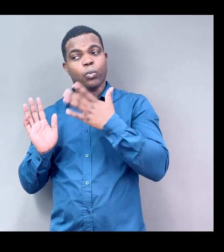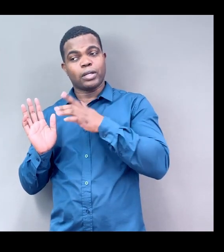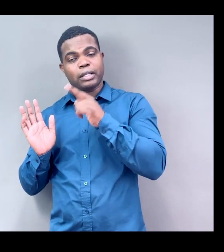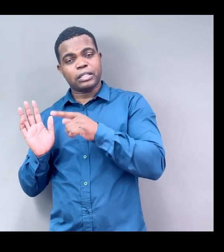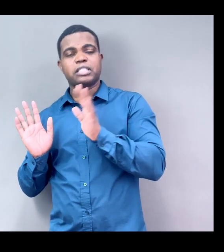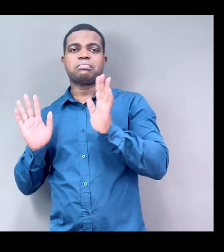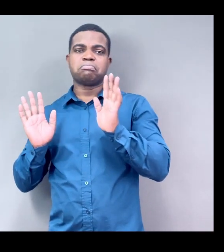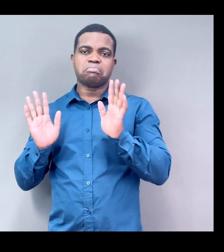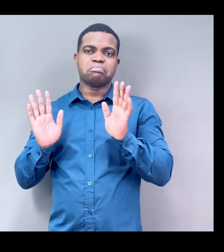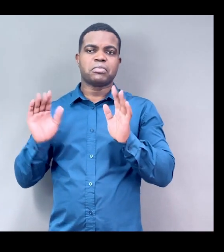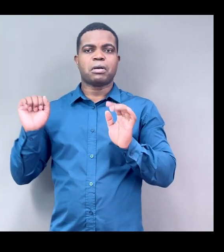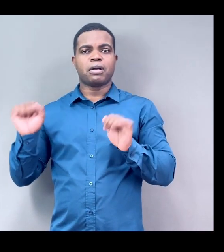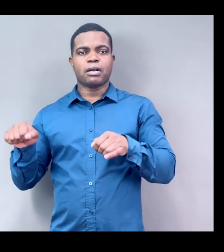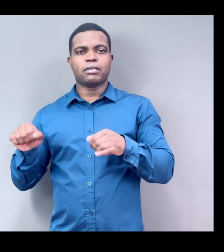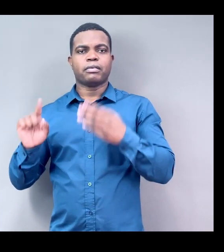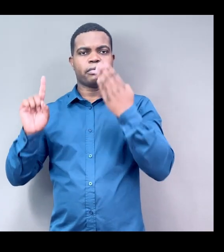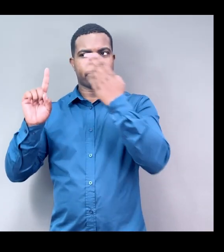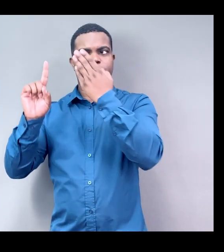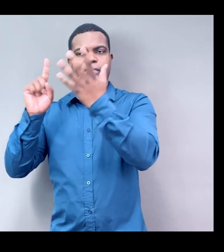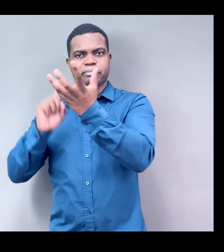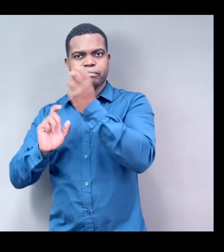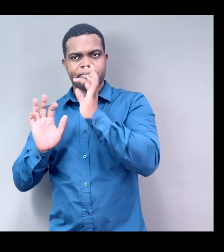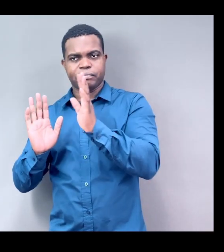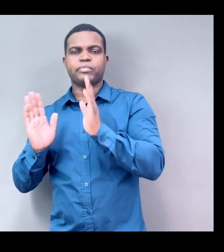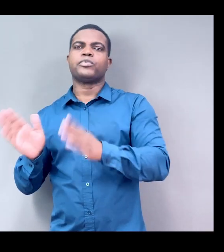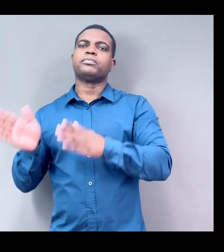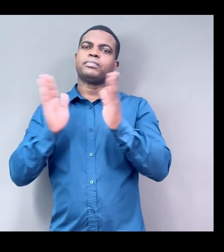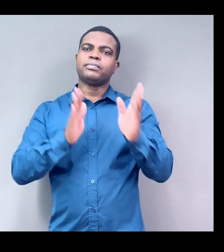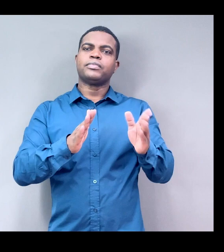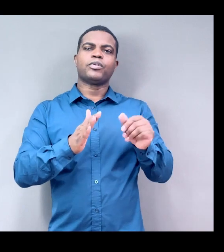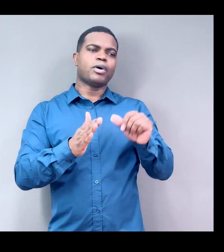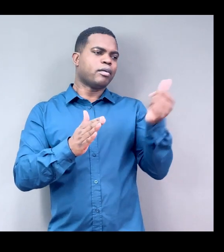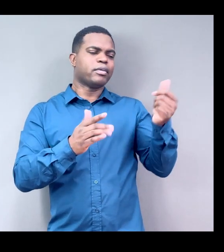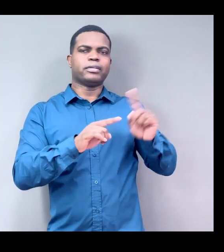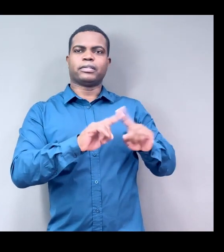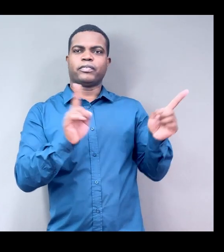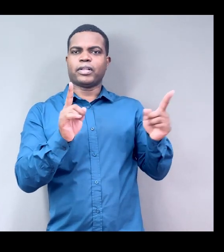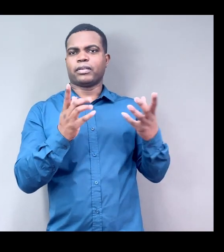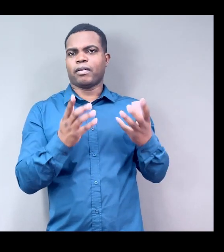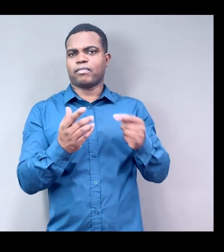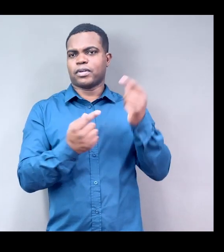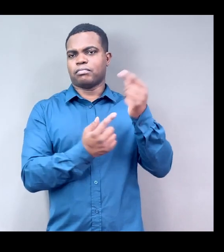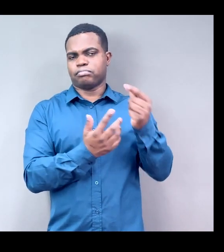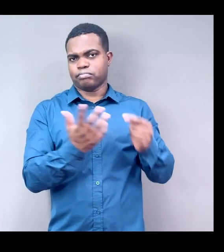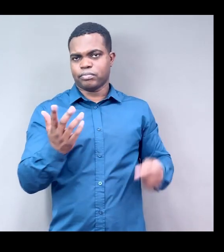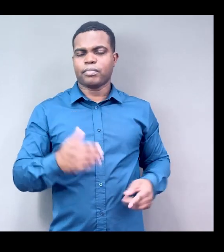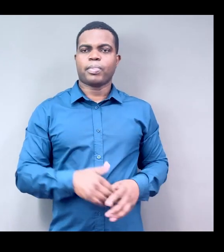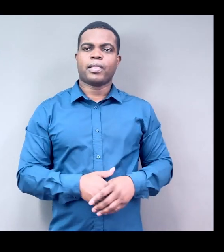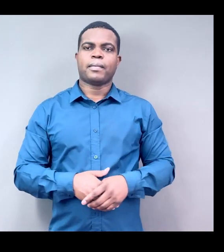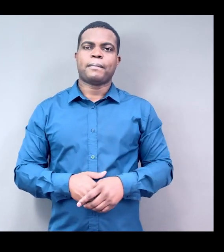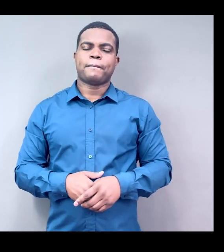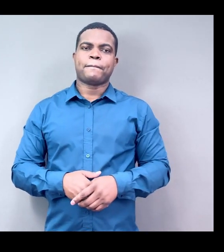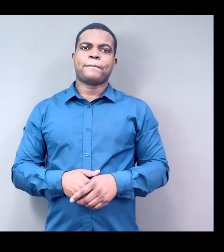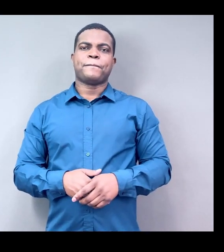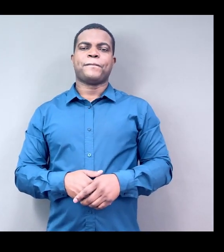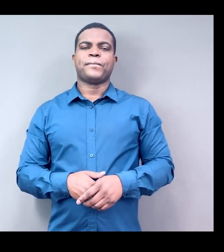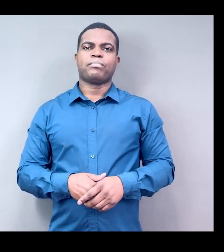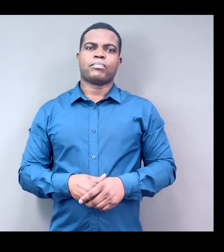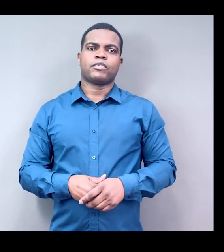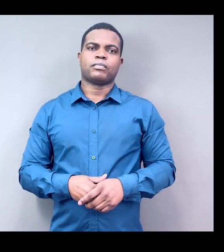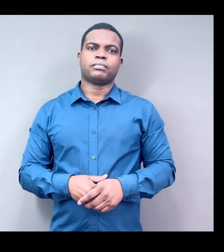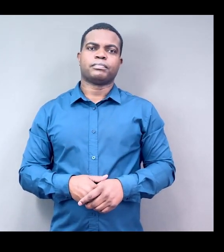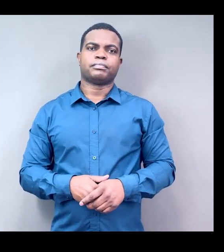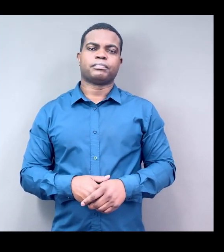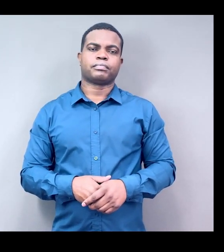make sure that you are you are achieving something valuable from